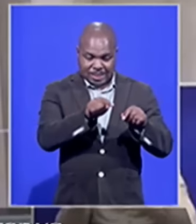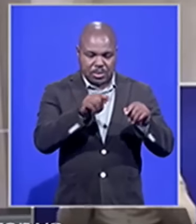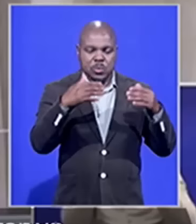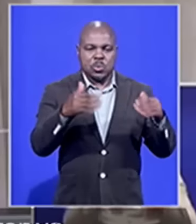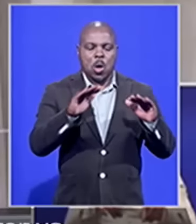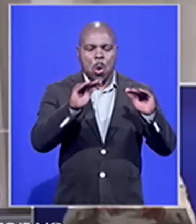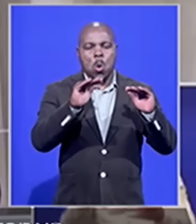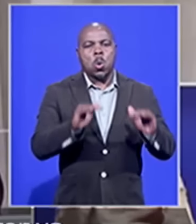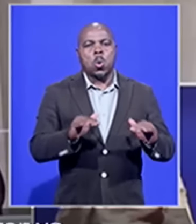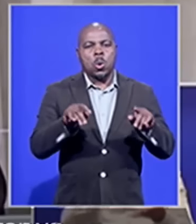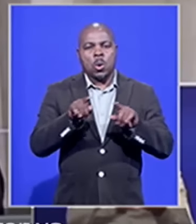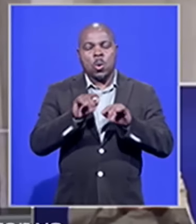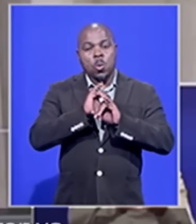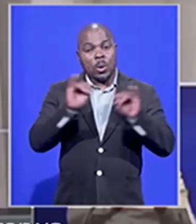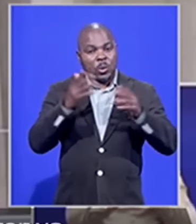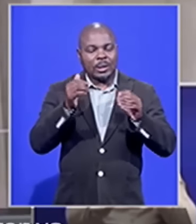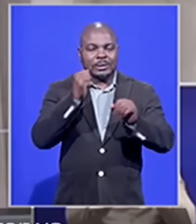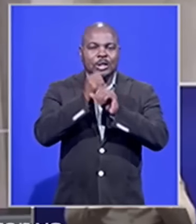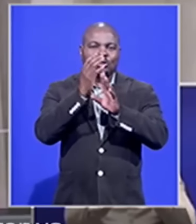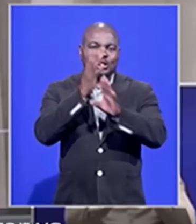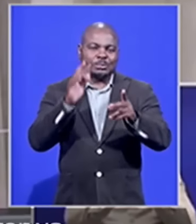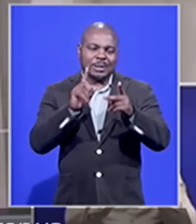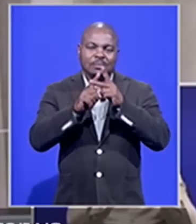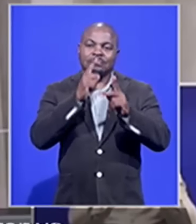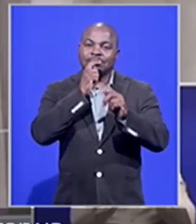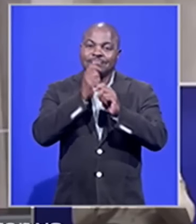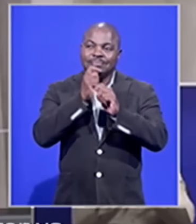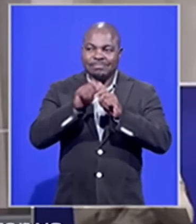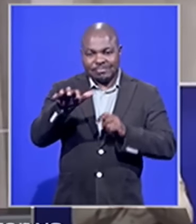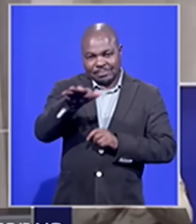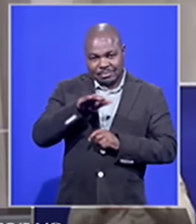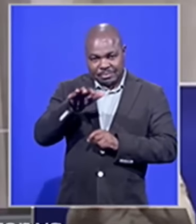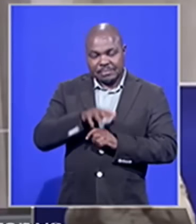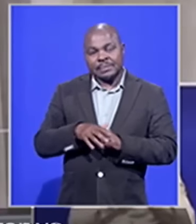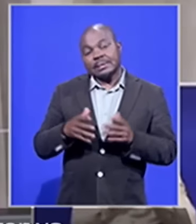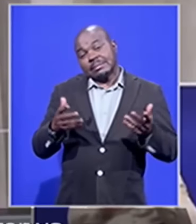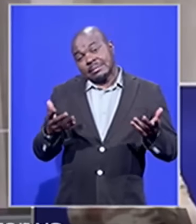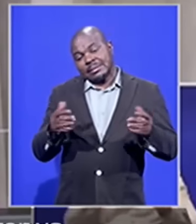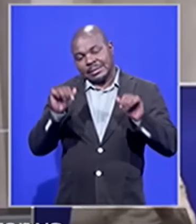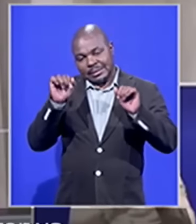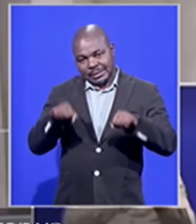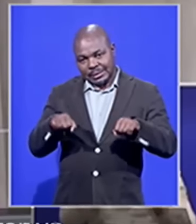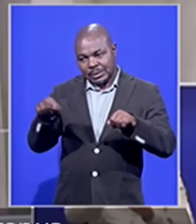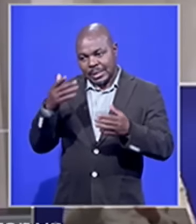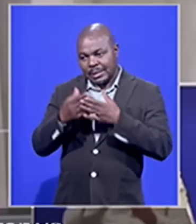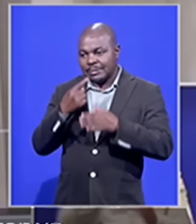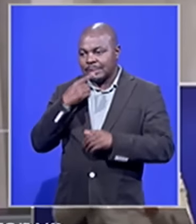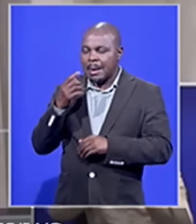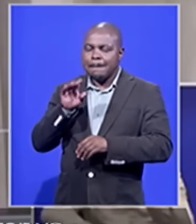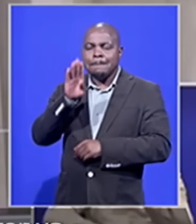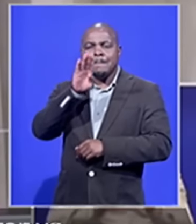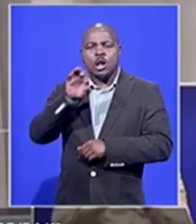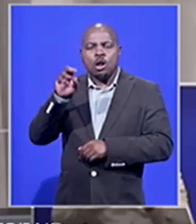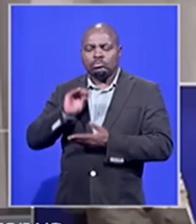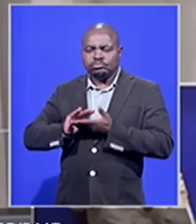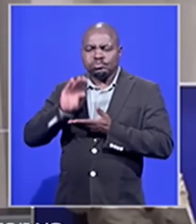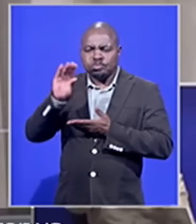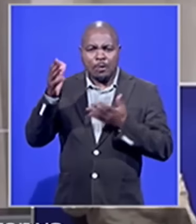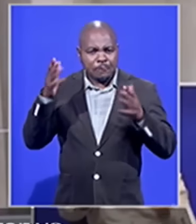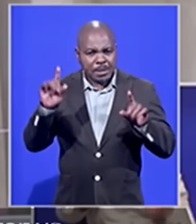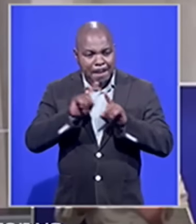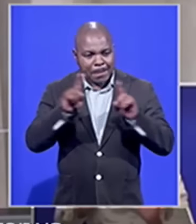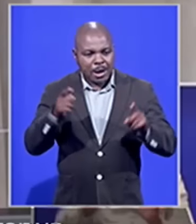in townships and informal settlements. It may well say that it has spent billions, but on a